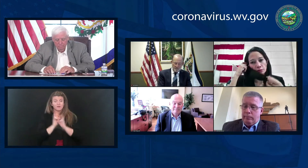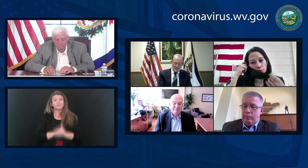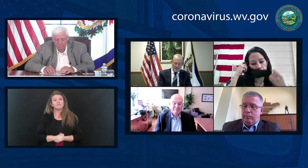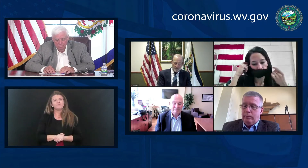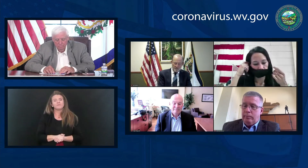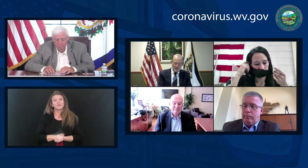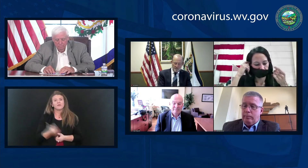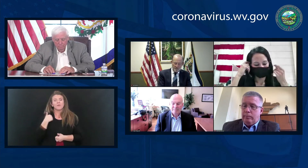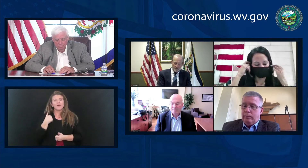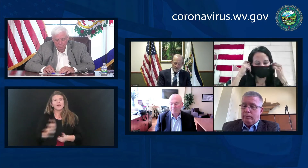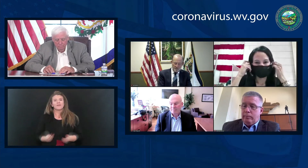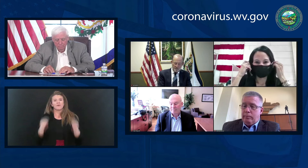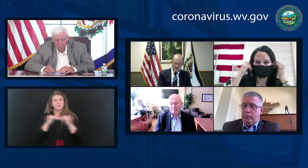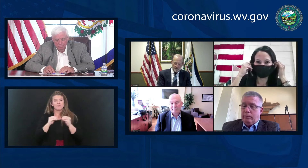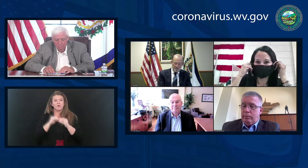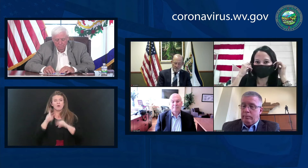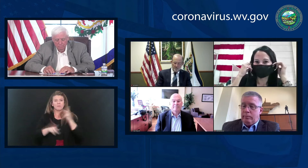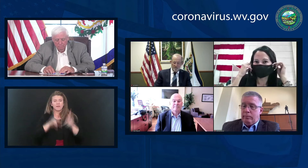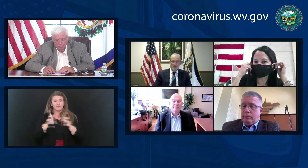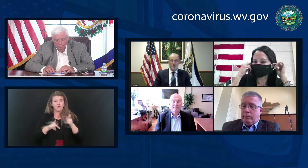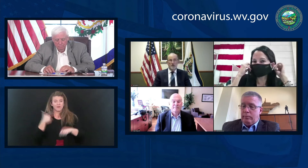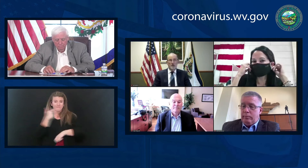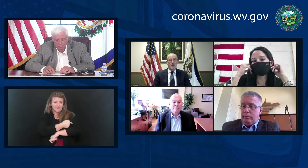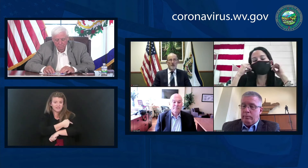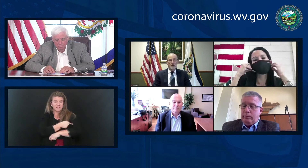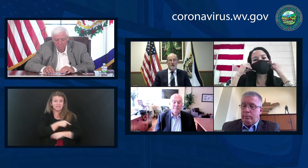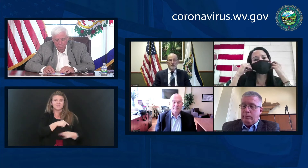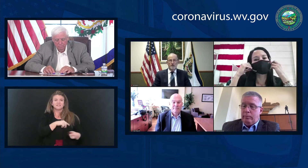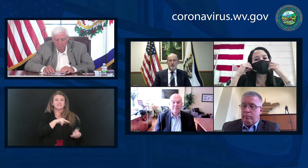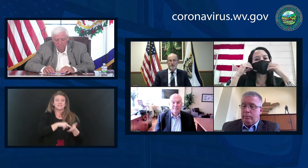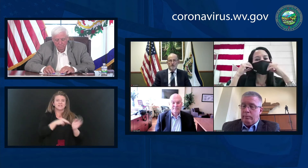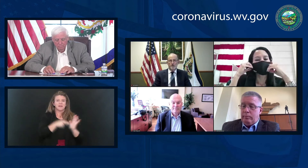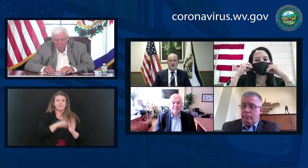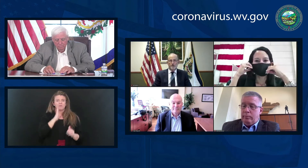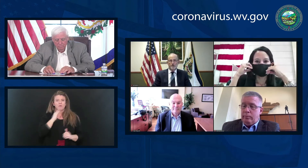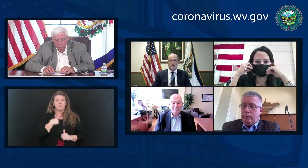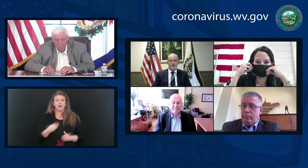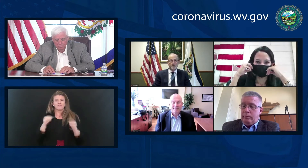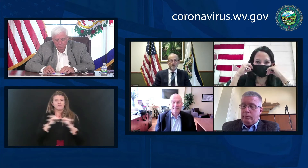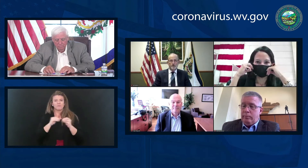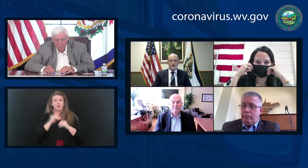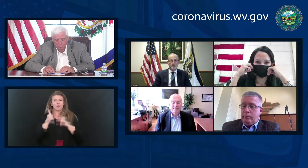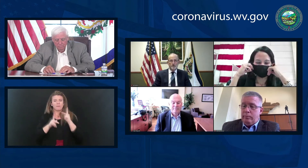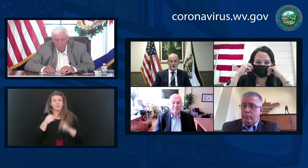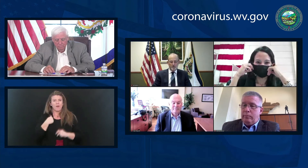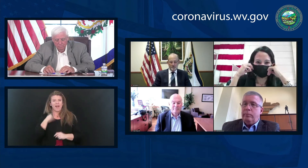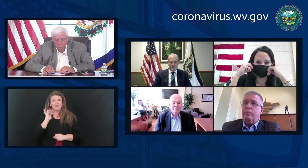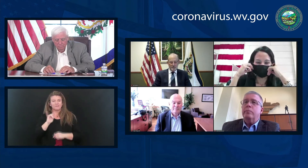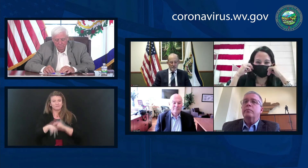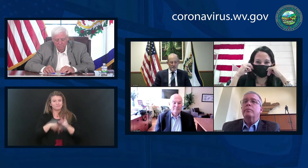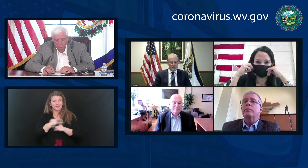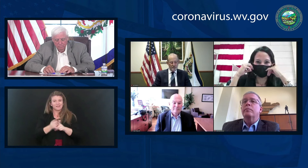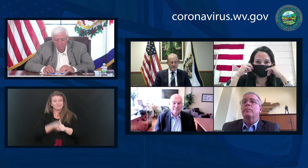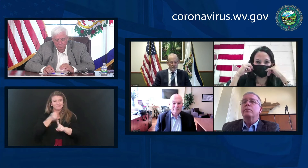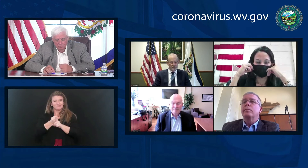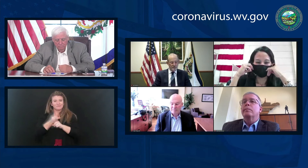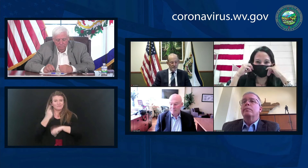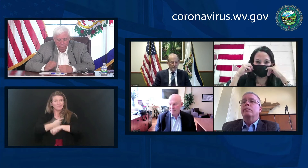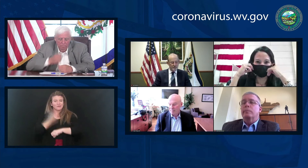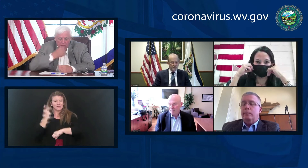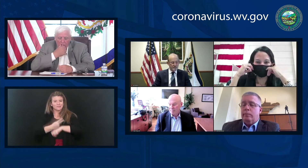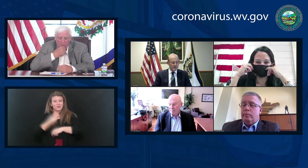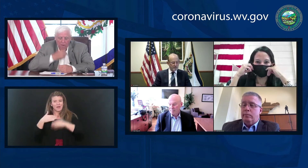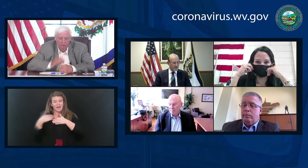people getting vaccinated, we're going to have more people that have those side effects for a day or so after the vaccine. Is